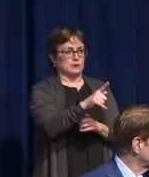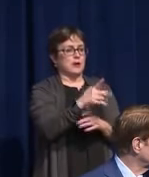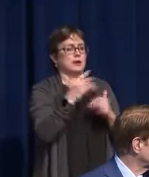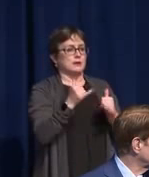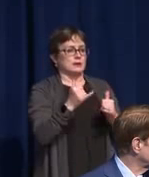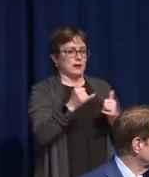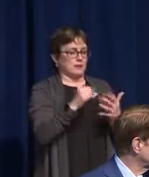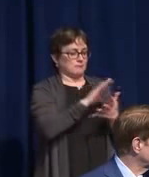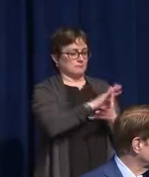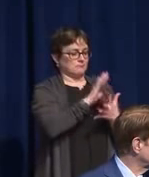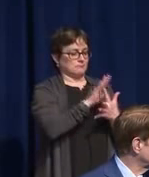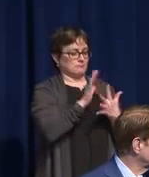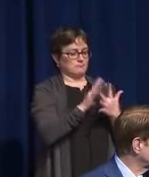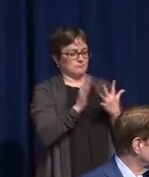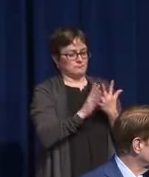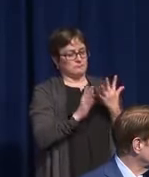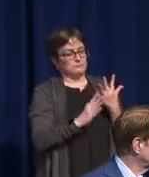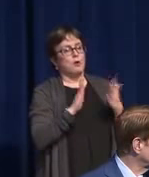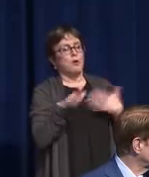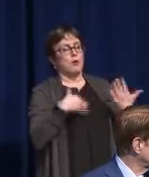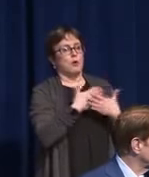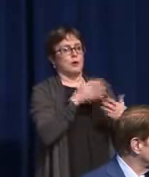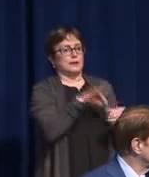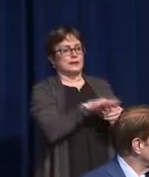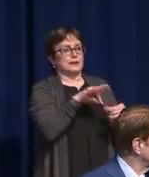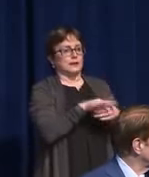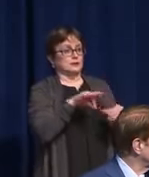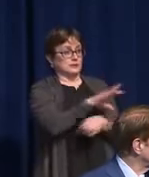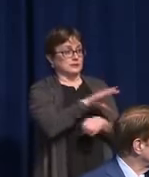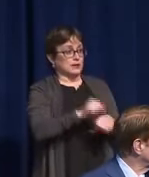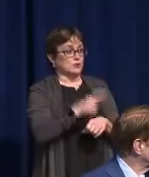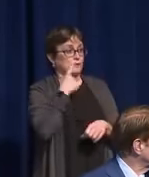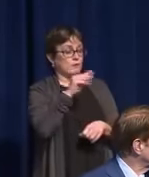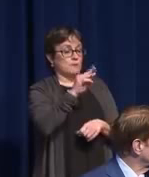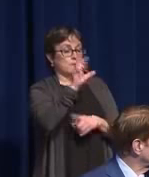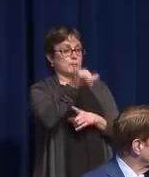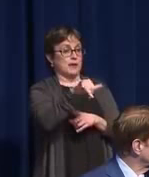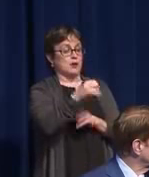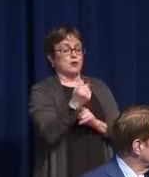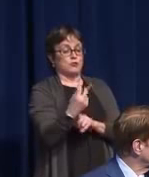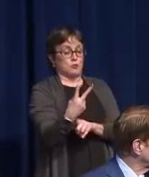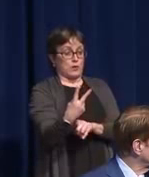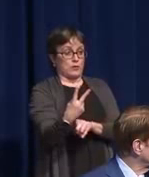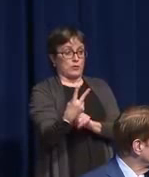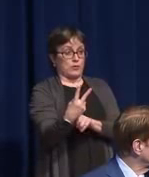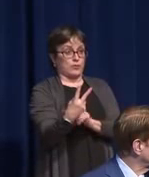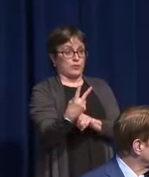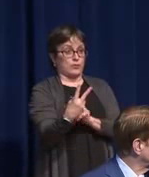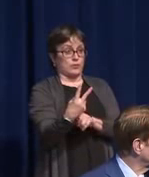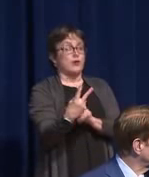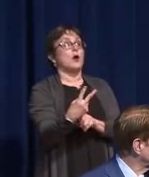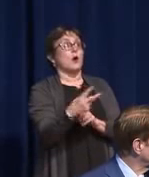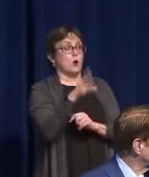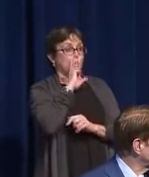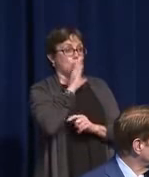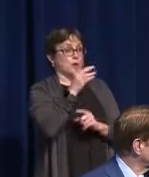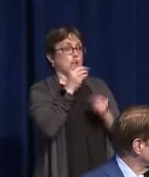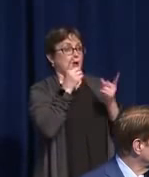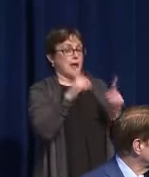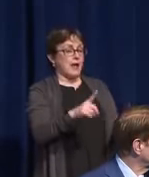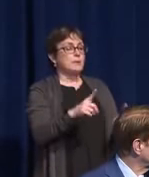as stated, scheduled for May 12th, will be conducted solely by vote by